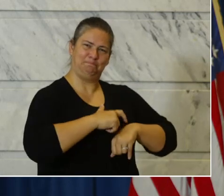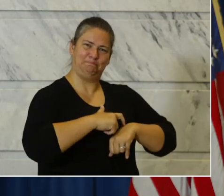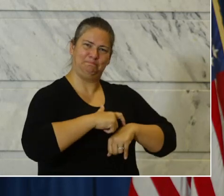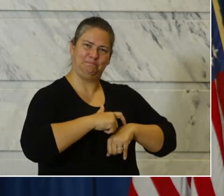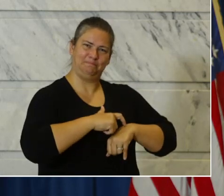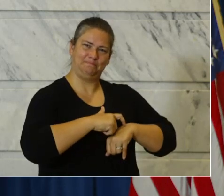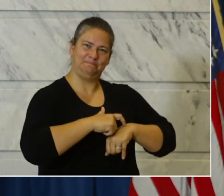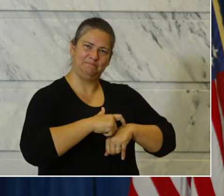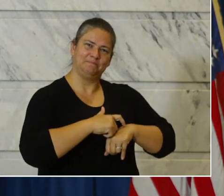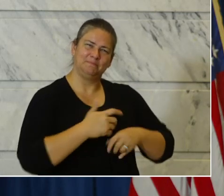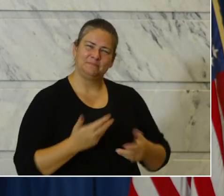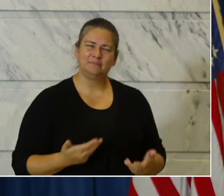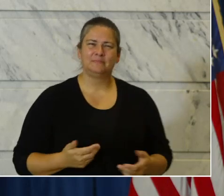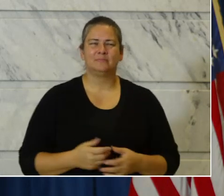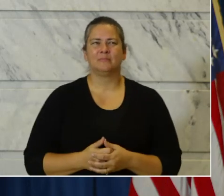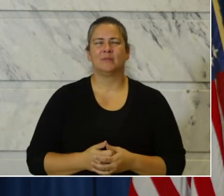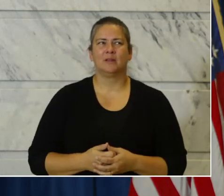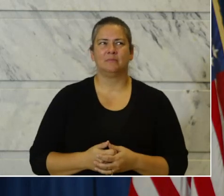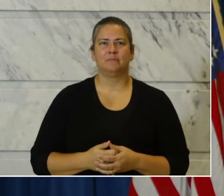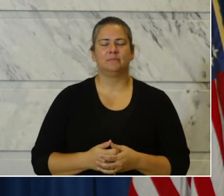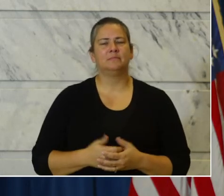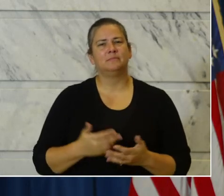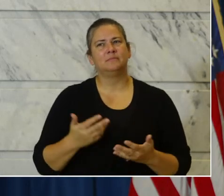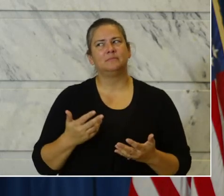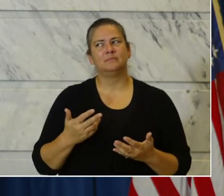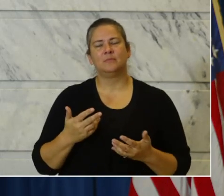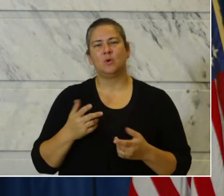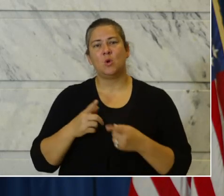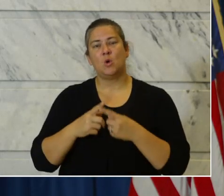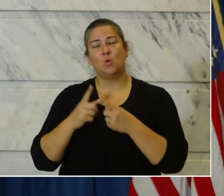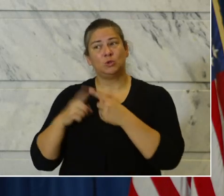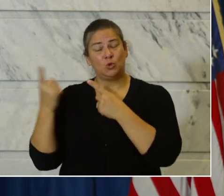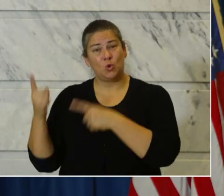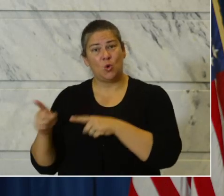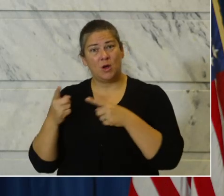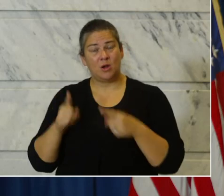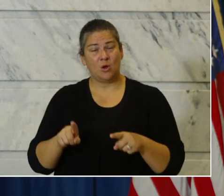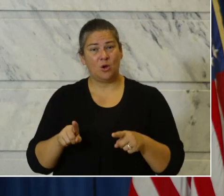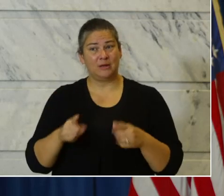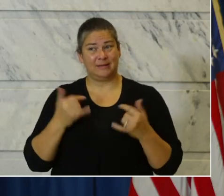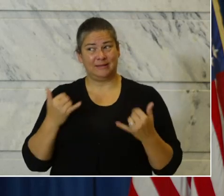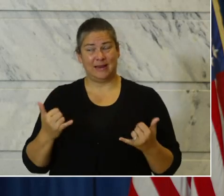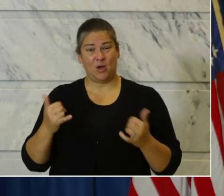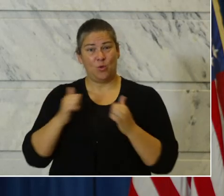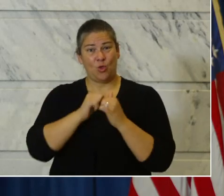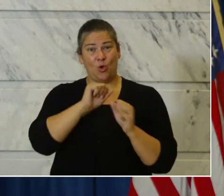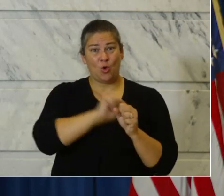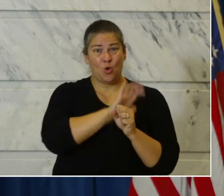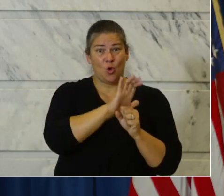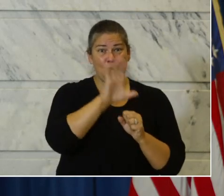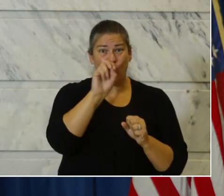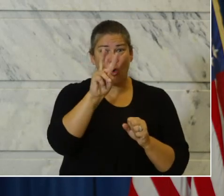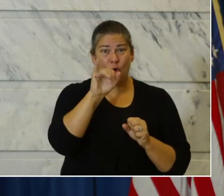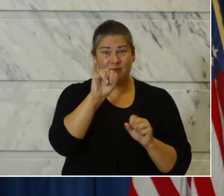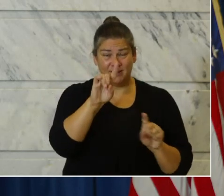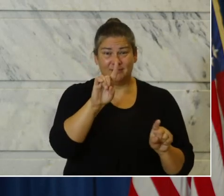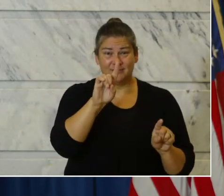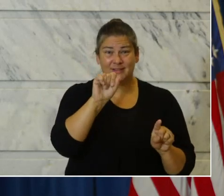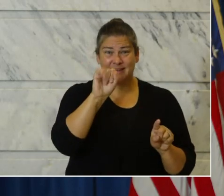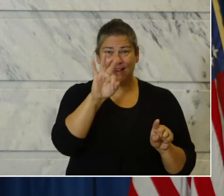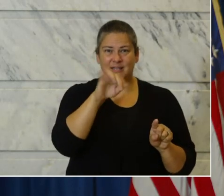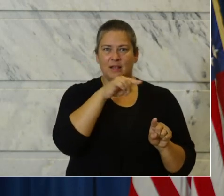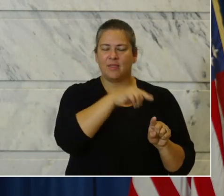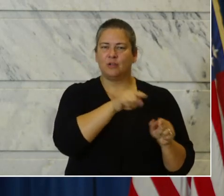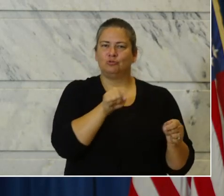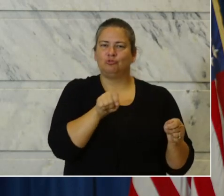a conversation with what's going on there, and also with what's going on in COVID-19 that's going to shape